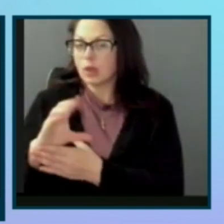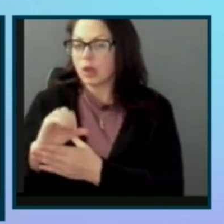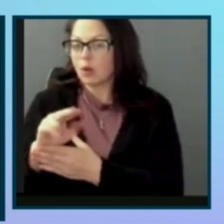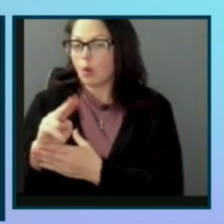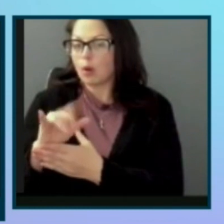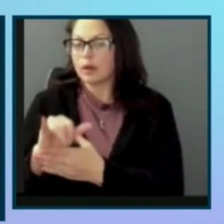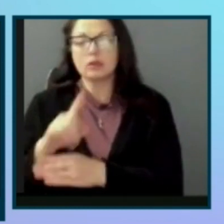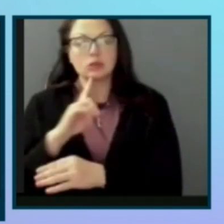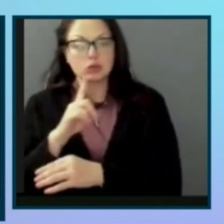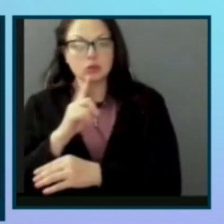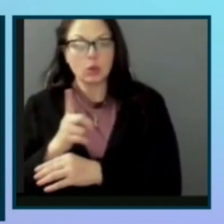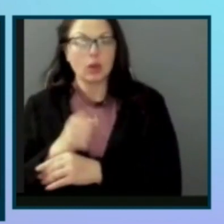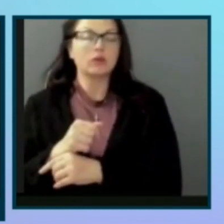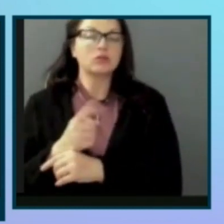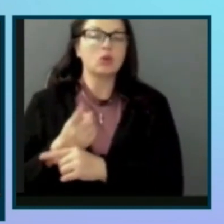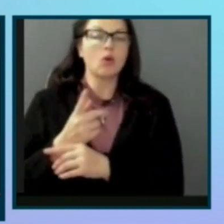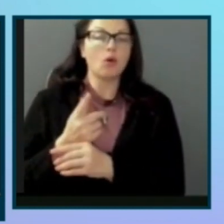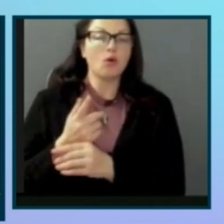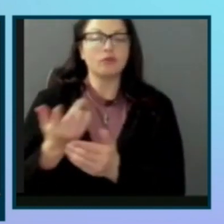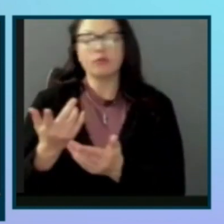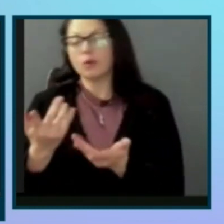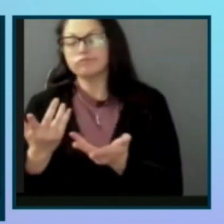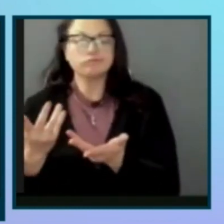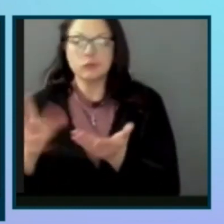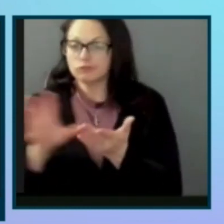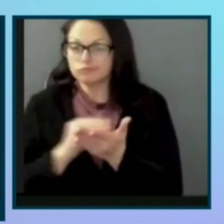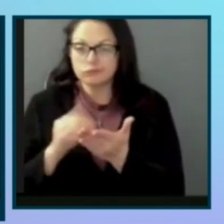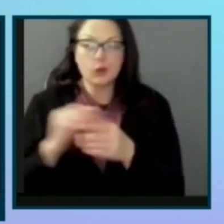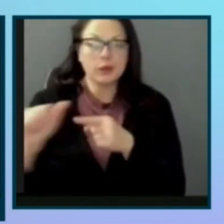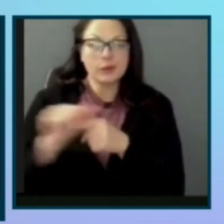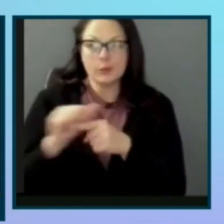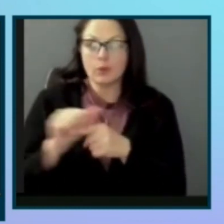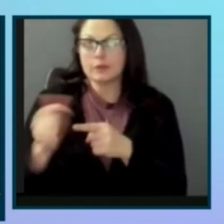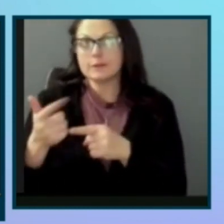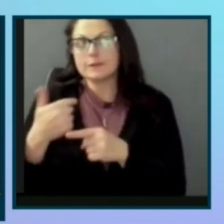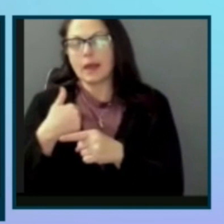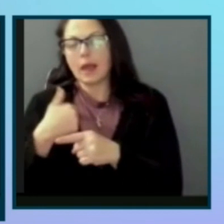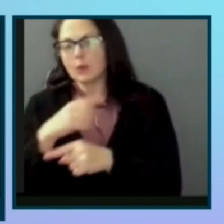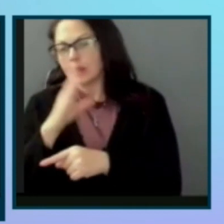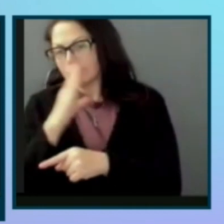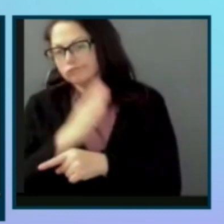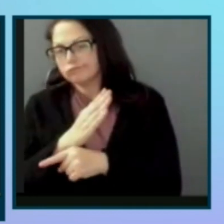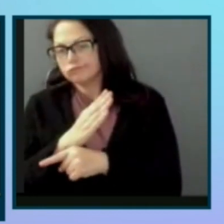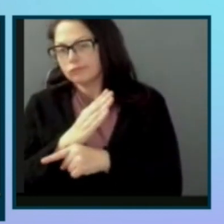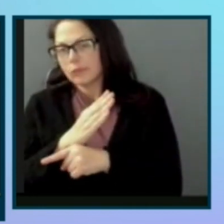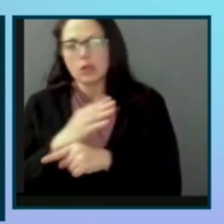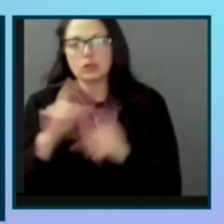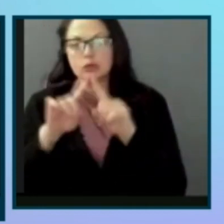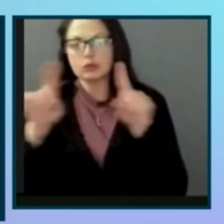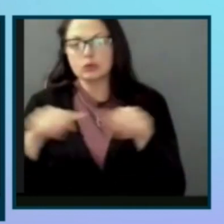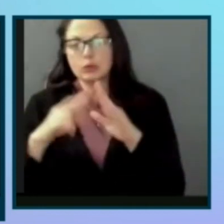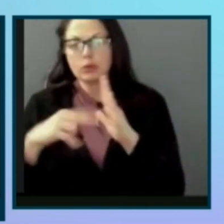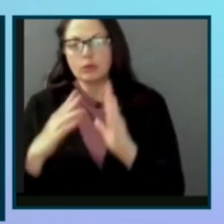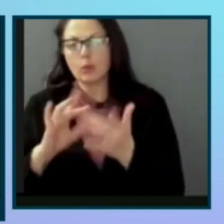reader expertise, other than practice, I would go directly to the screen reader website. So for myself,